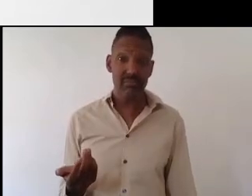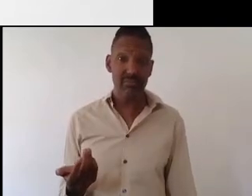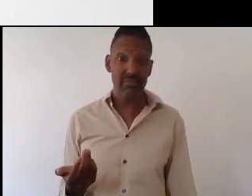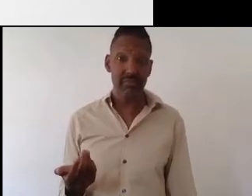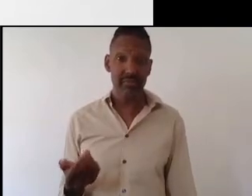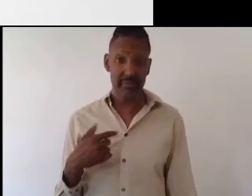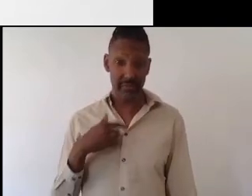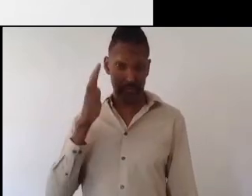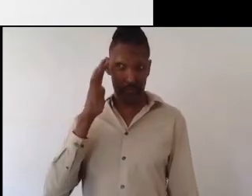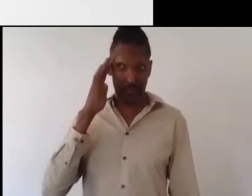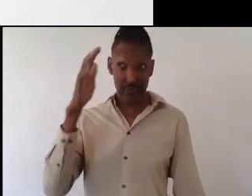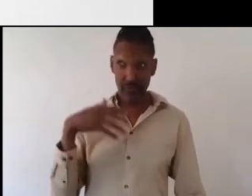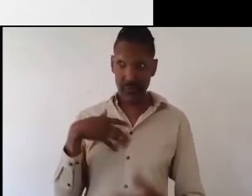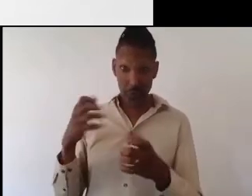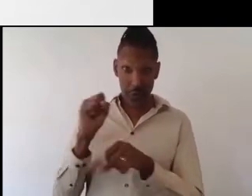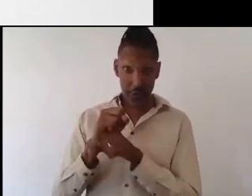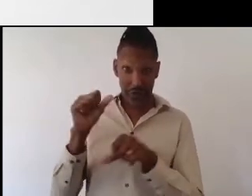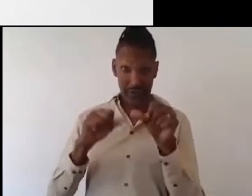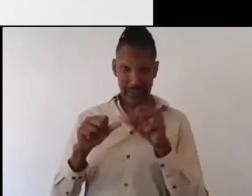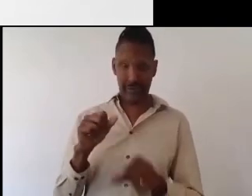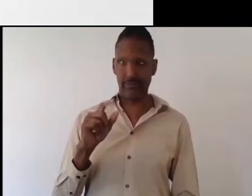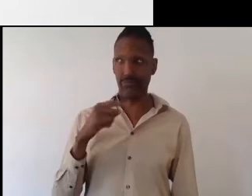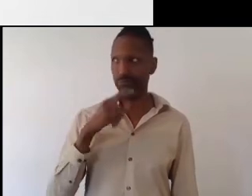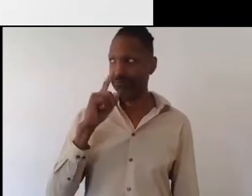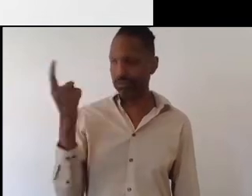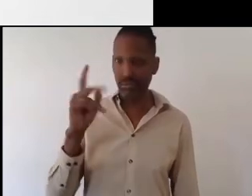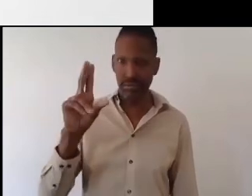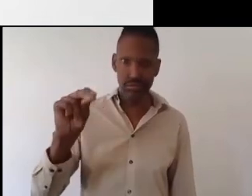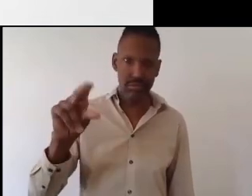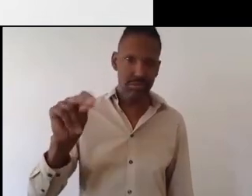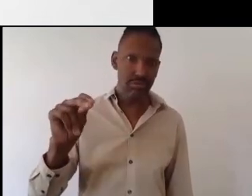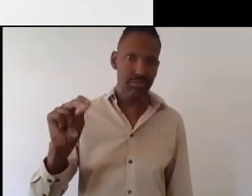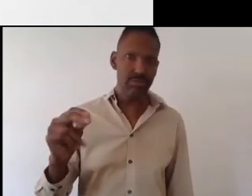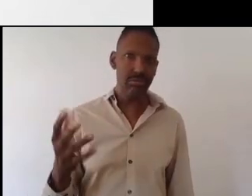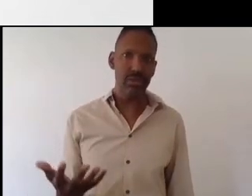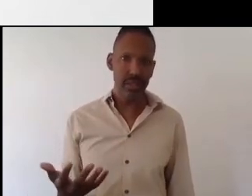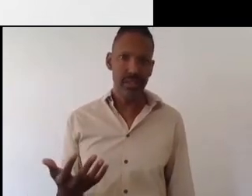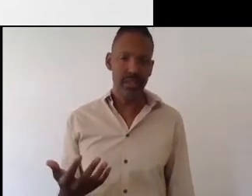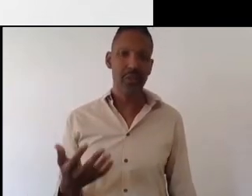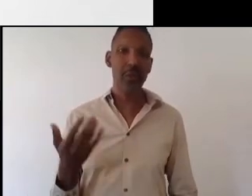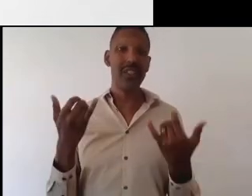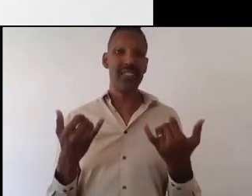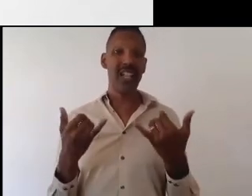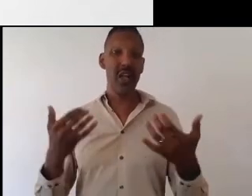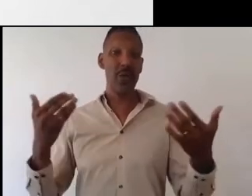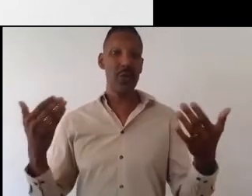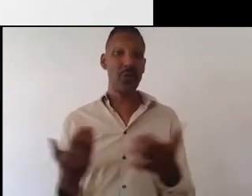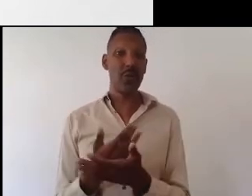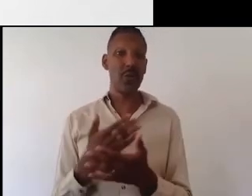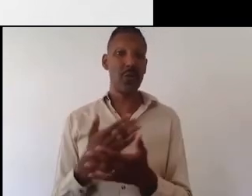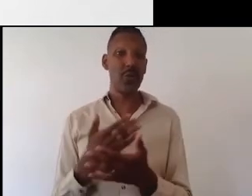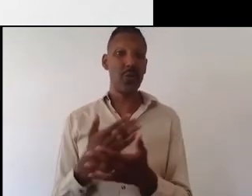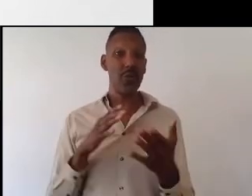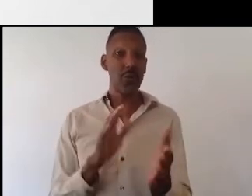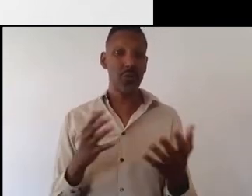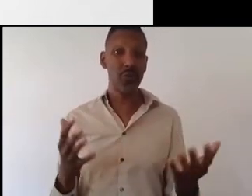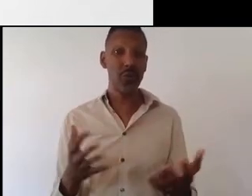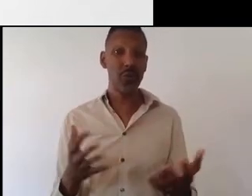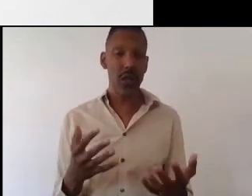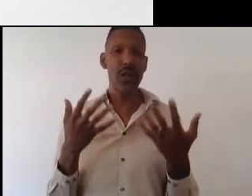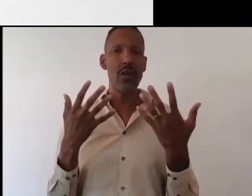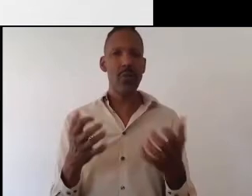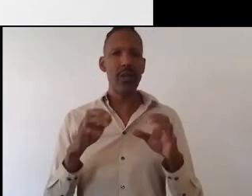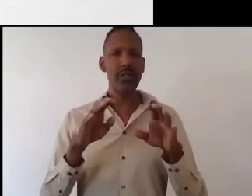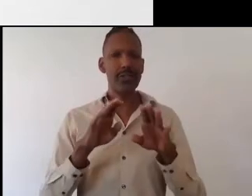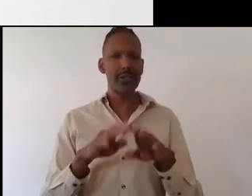this? So the new K-12 framework says what we want to do instead is we want to get children to